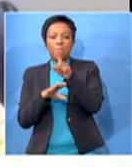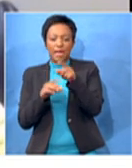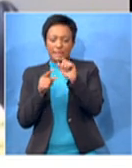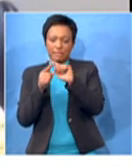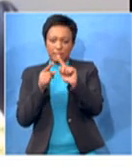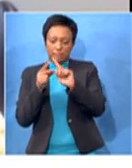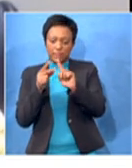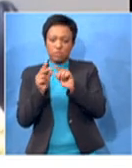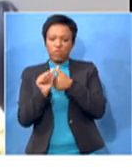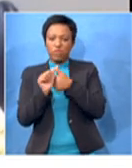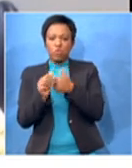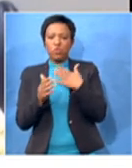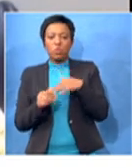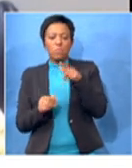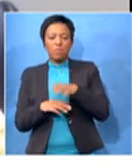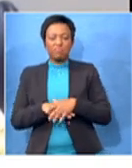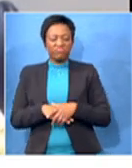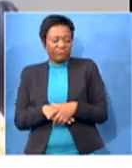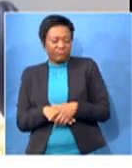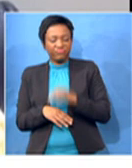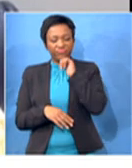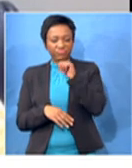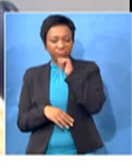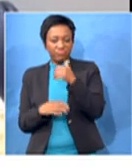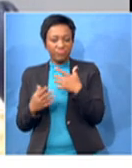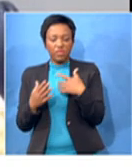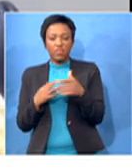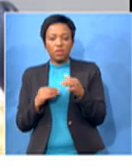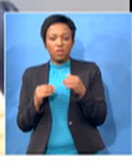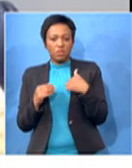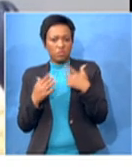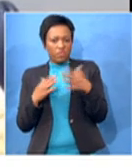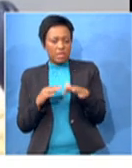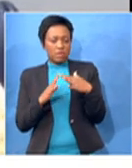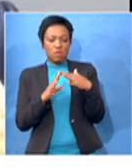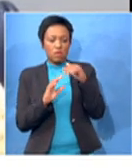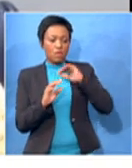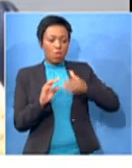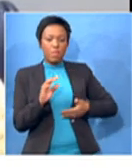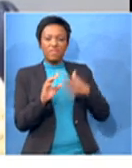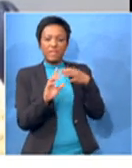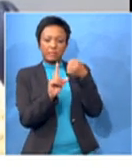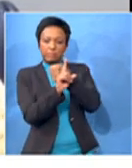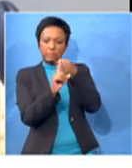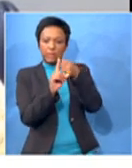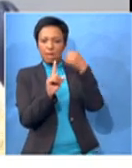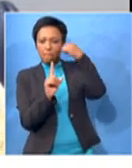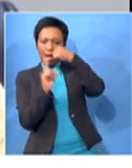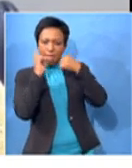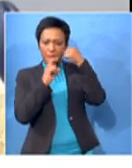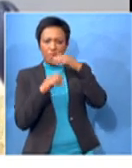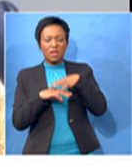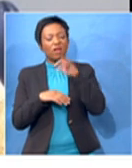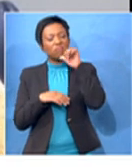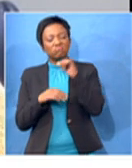people to take it for granted that if you have physically violated a woman, it's a walk in the park that